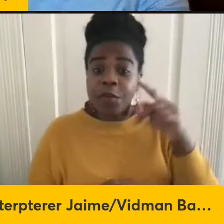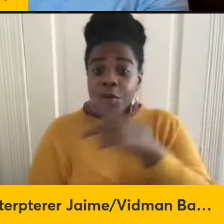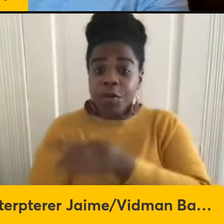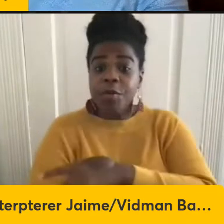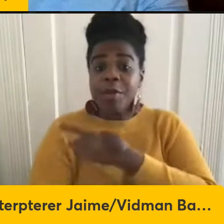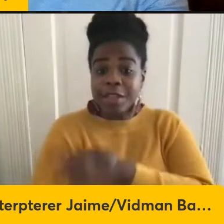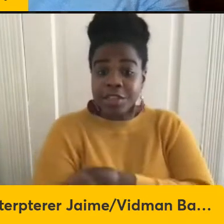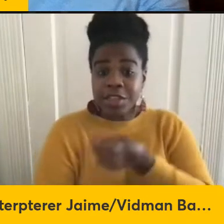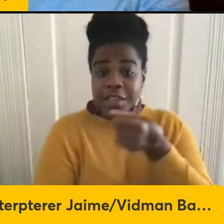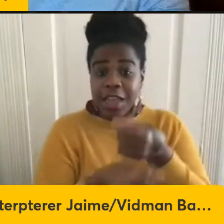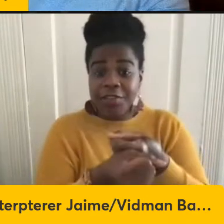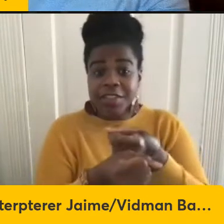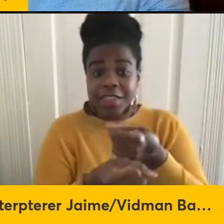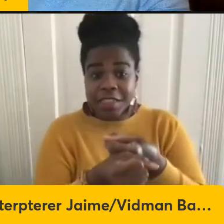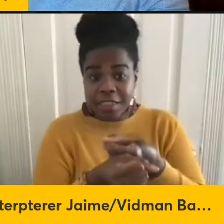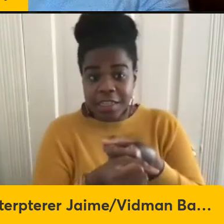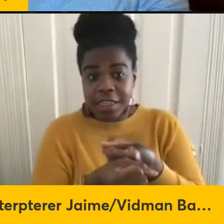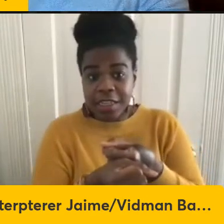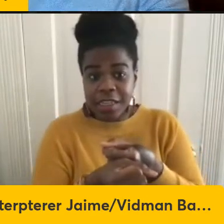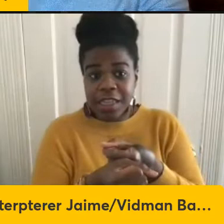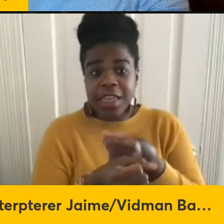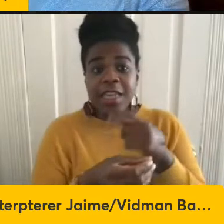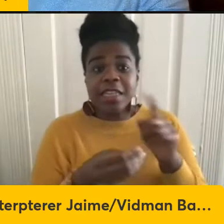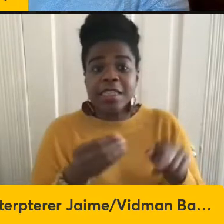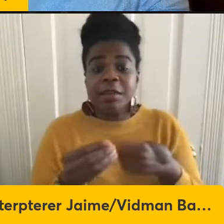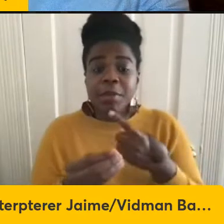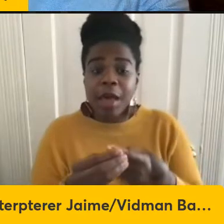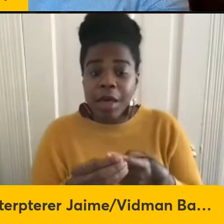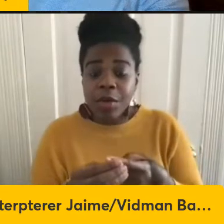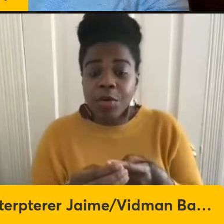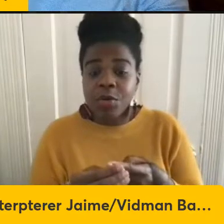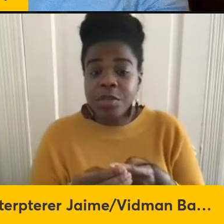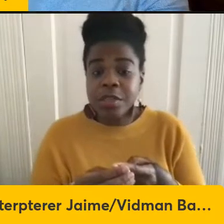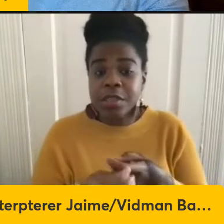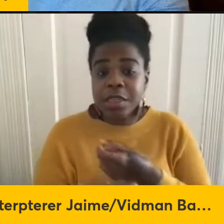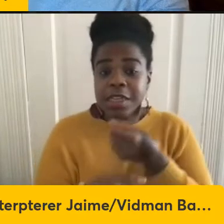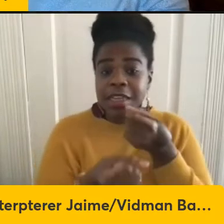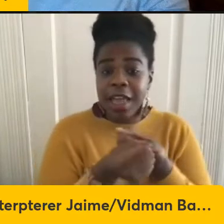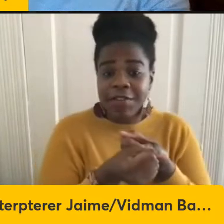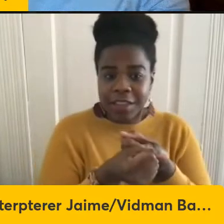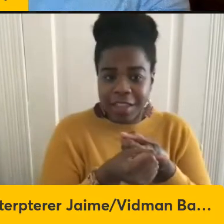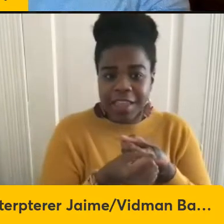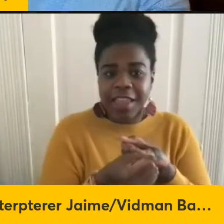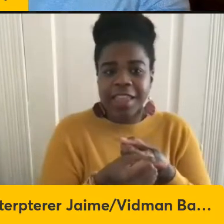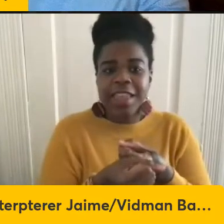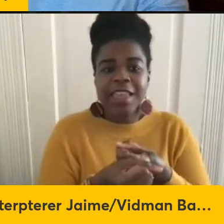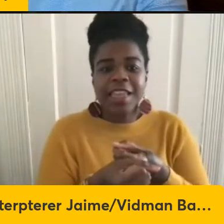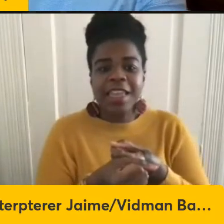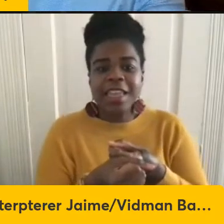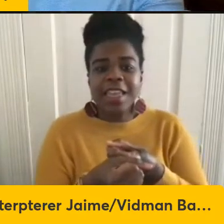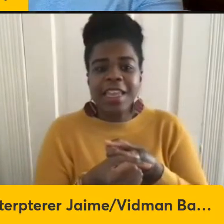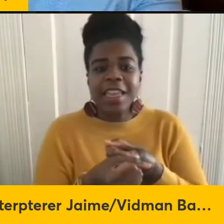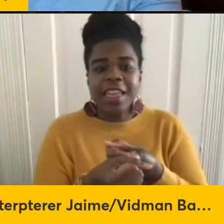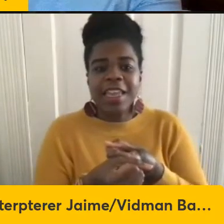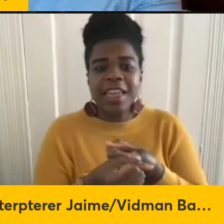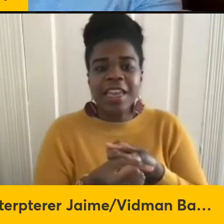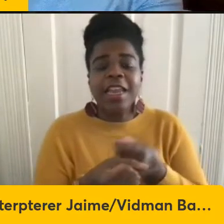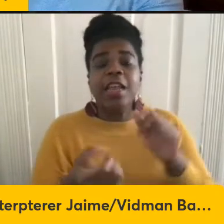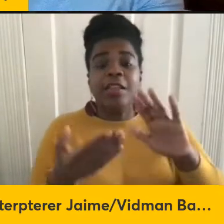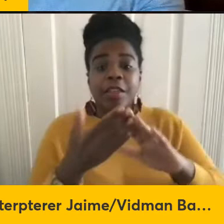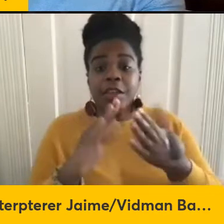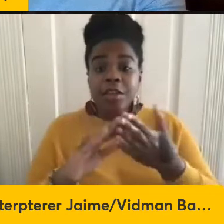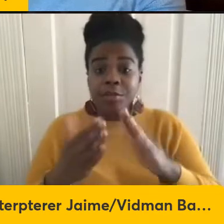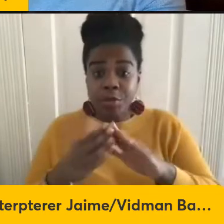one end, you know, it's about advocating for the needs of the entire community